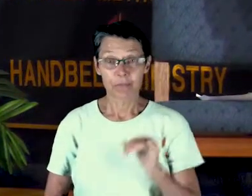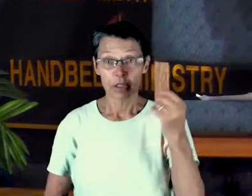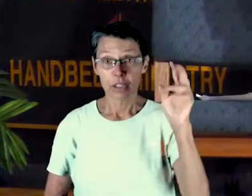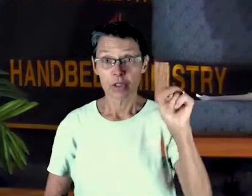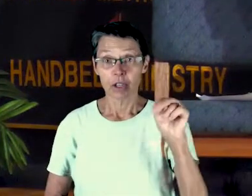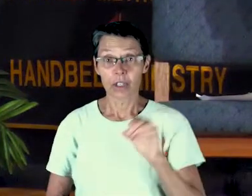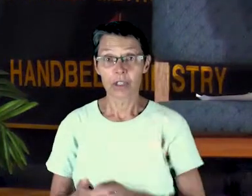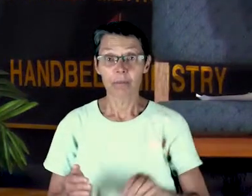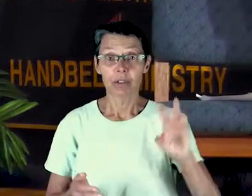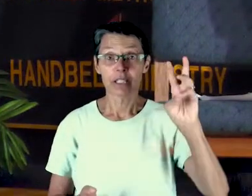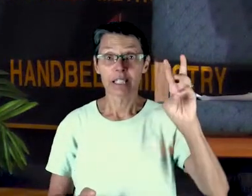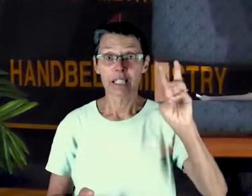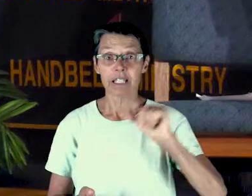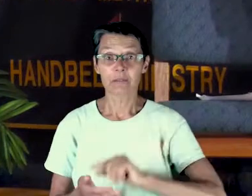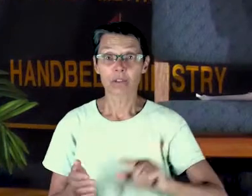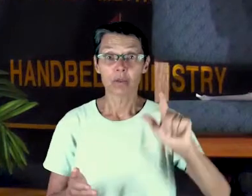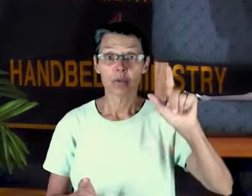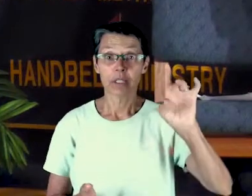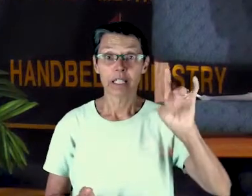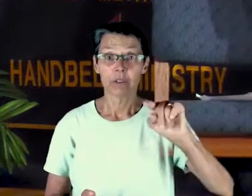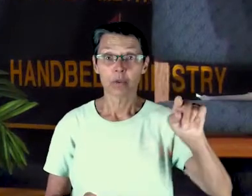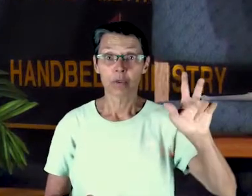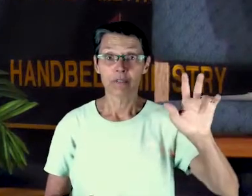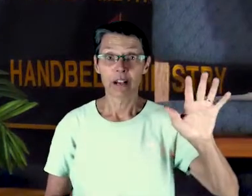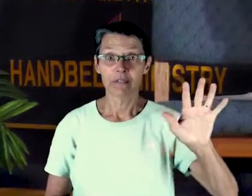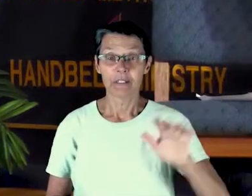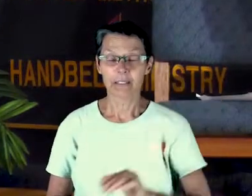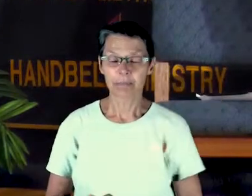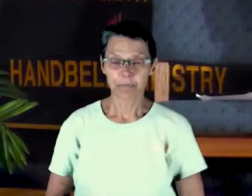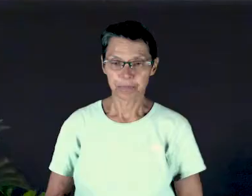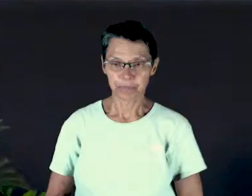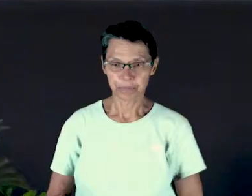This is John 6, verses 28 through 35.